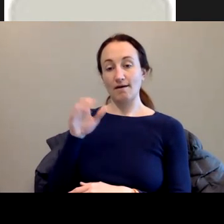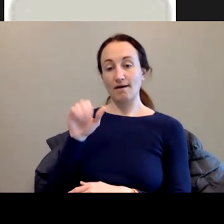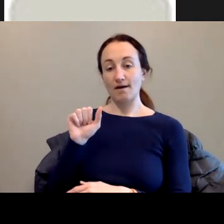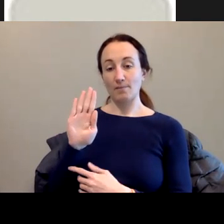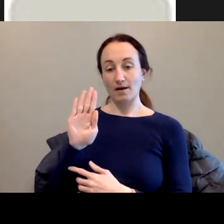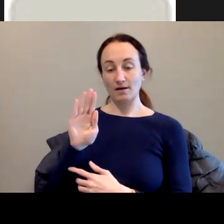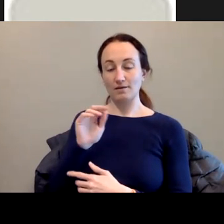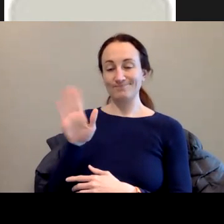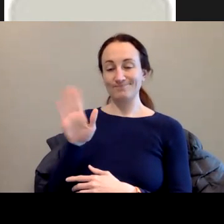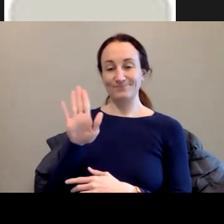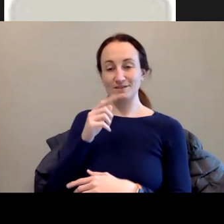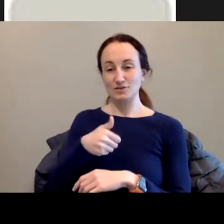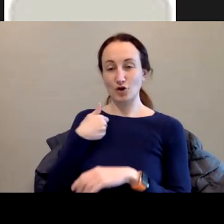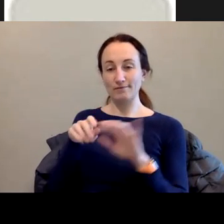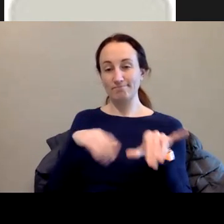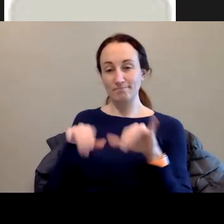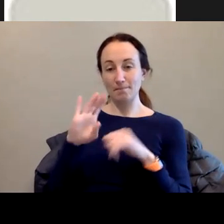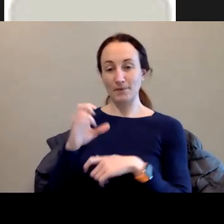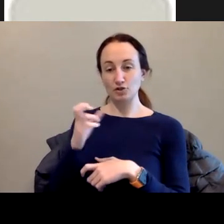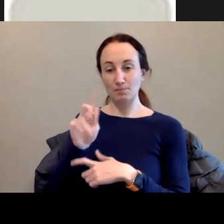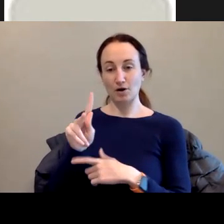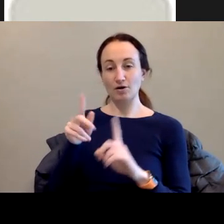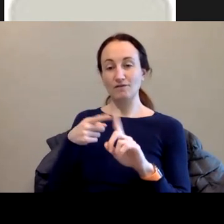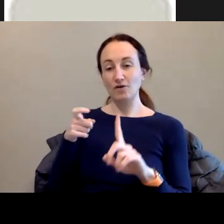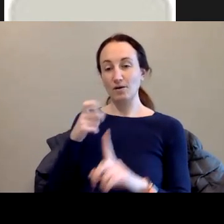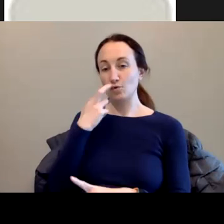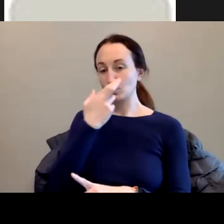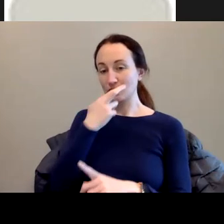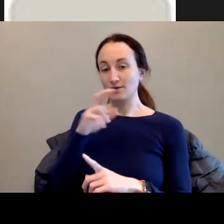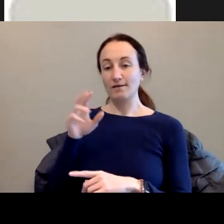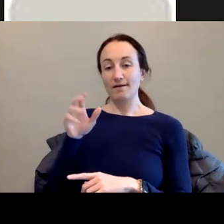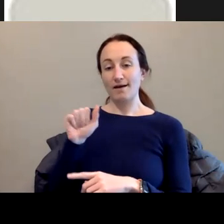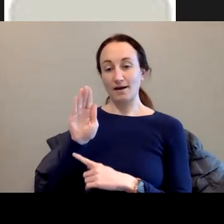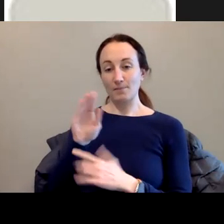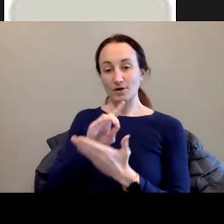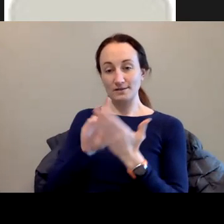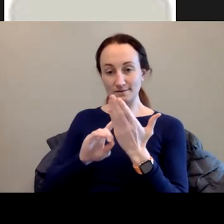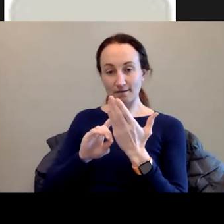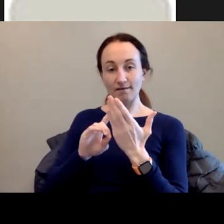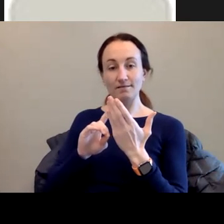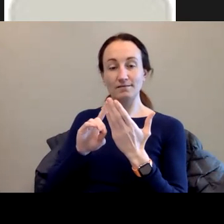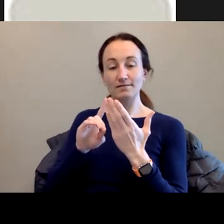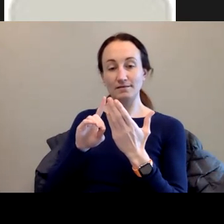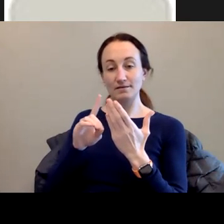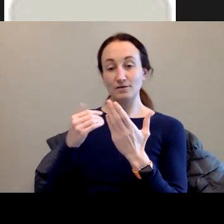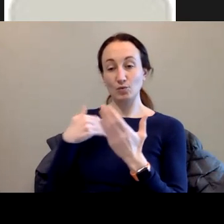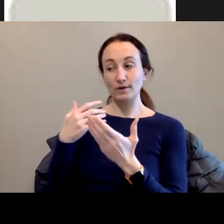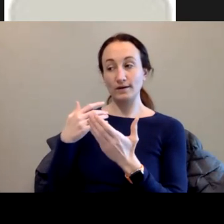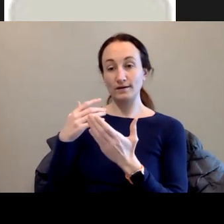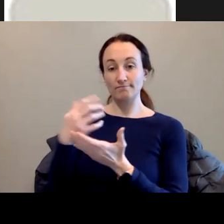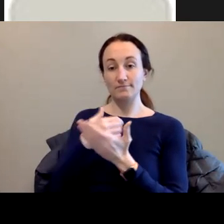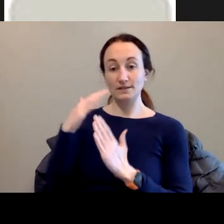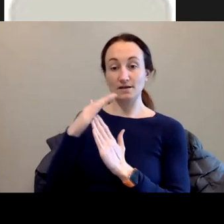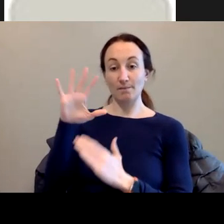this benchmark data set from the Rosetta antibody design, and we take the top 50 antigen residues